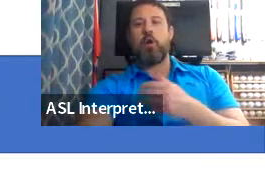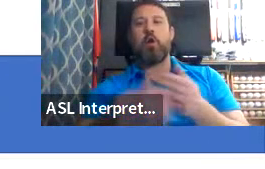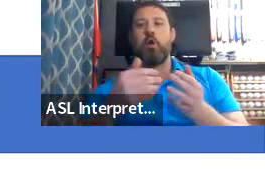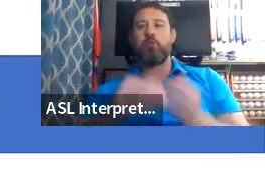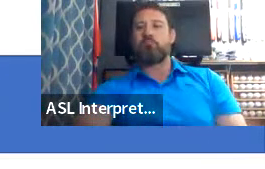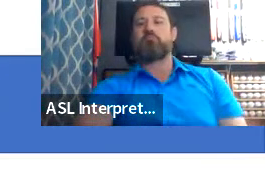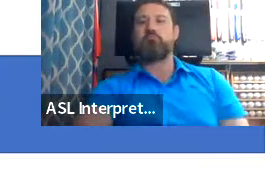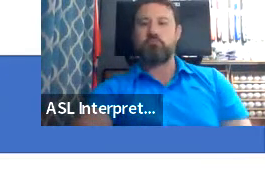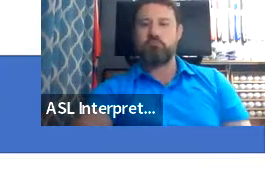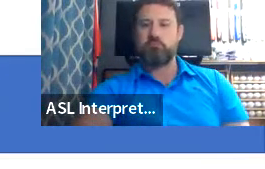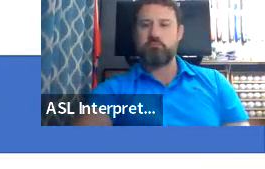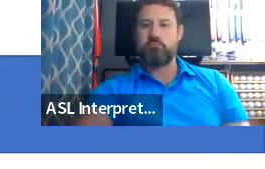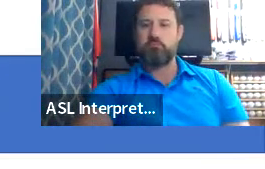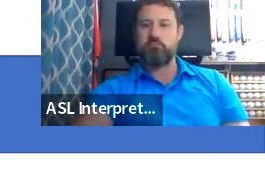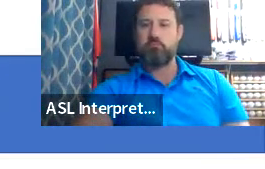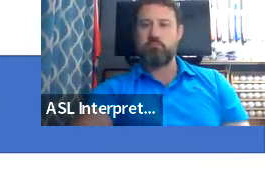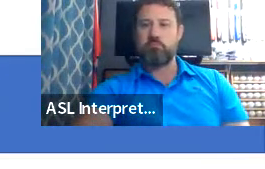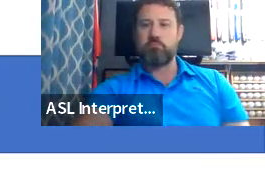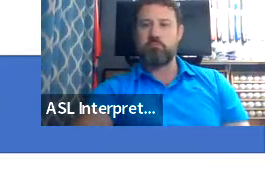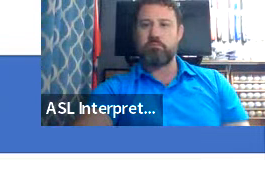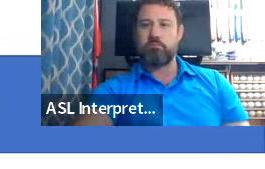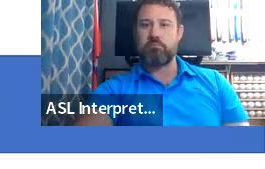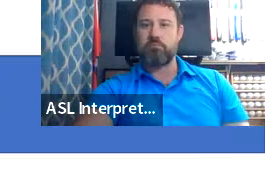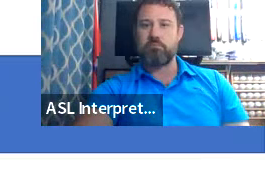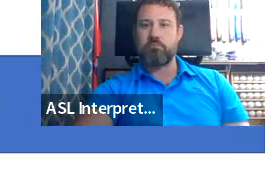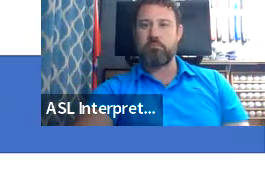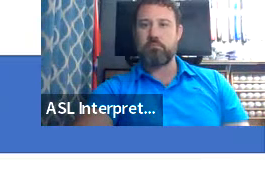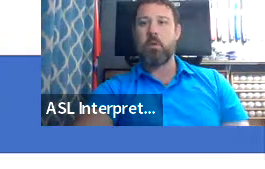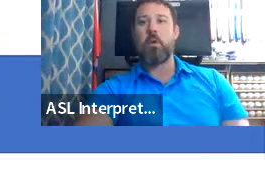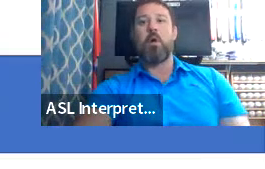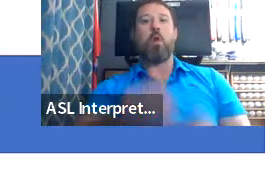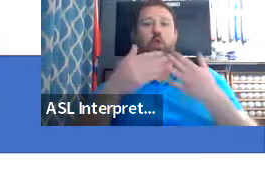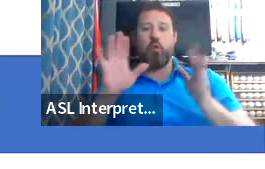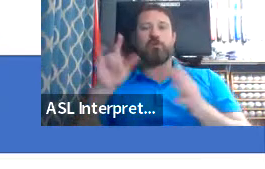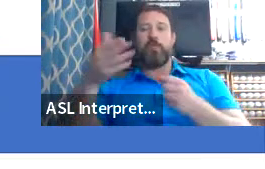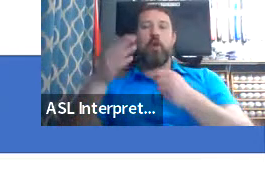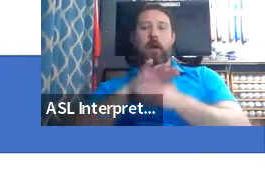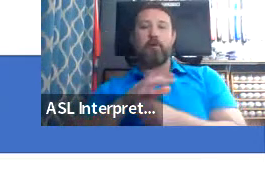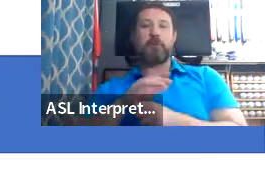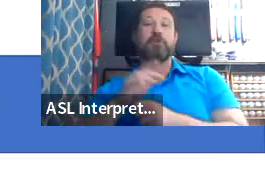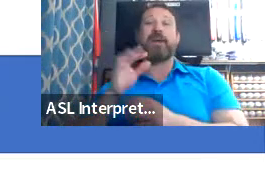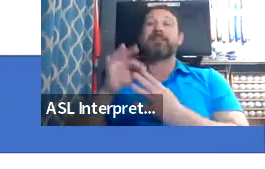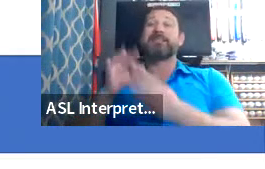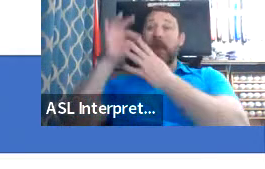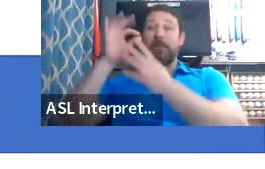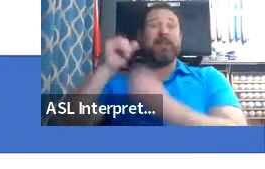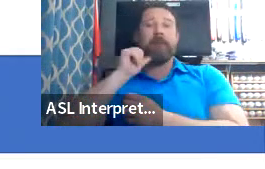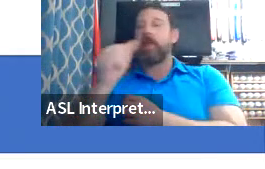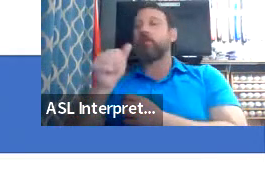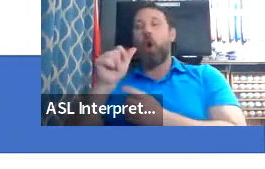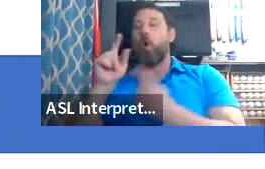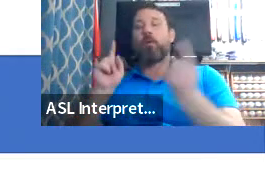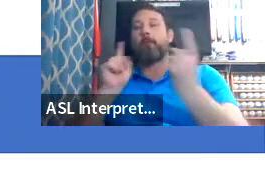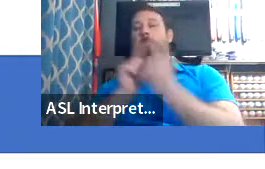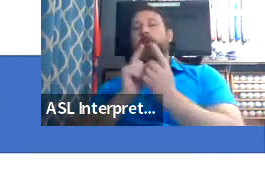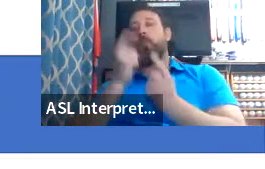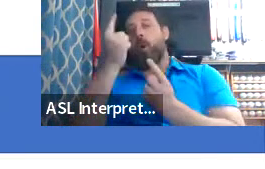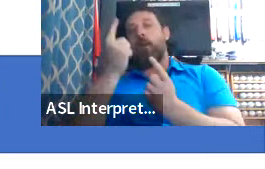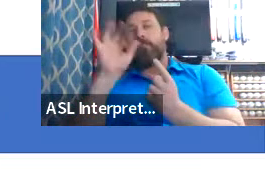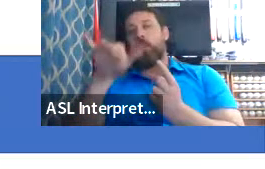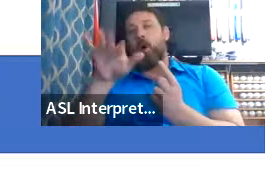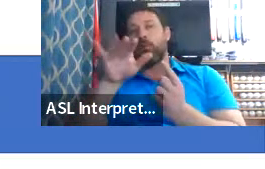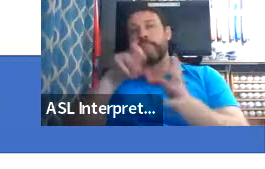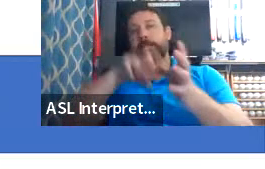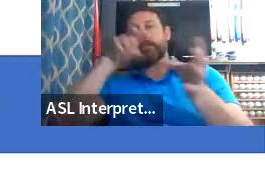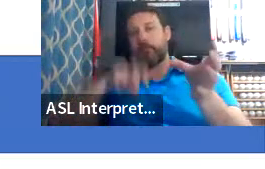unless their renewal has been processed. Of course, unless the exception to that is if they meet one of the exemptions,